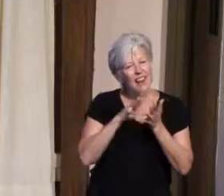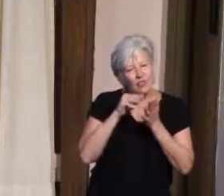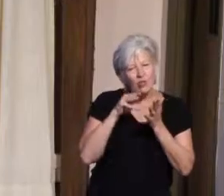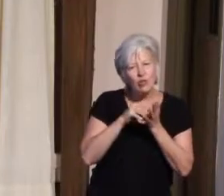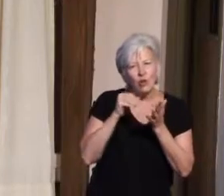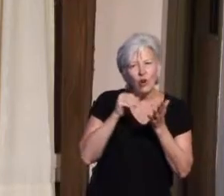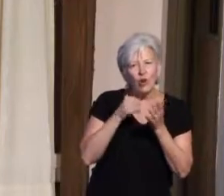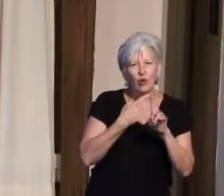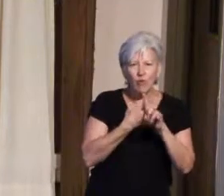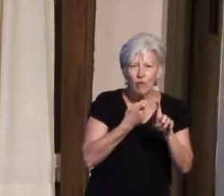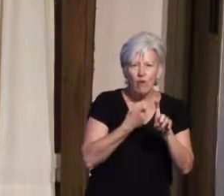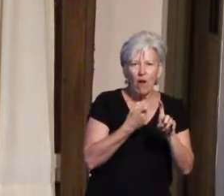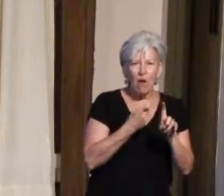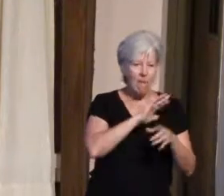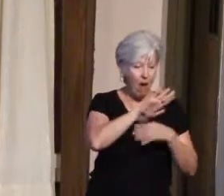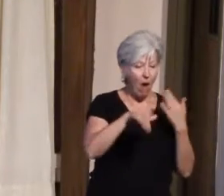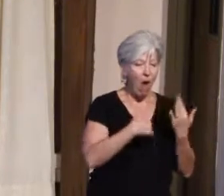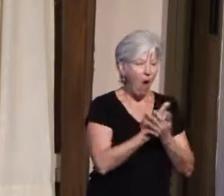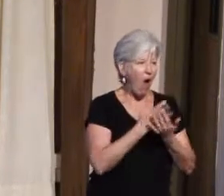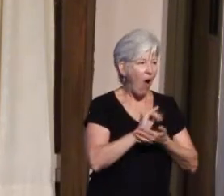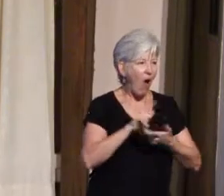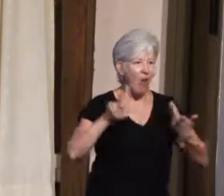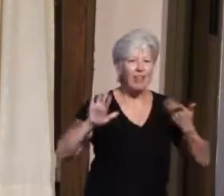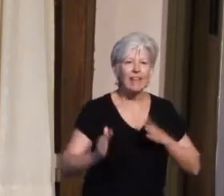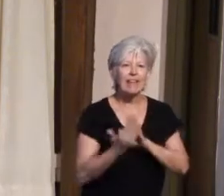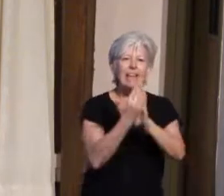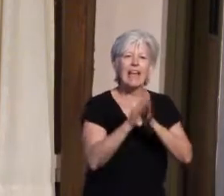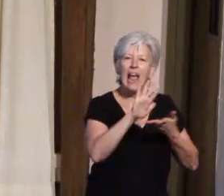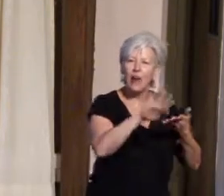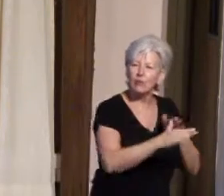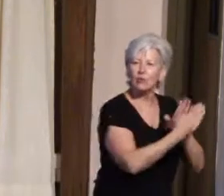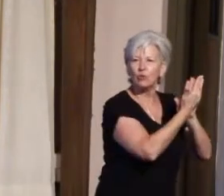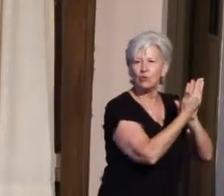us, that serve each other, and serve our world.